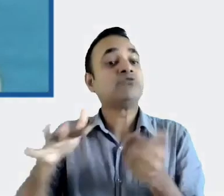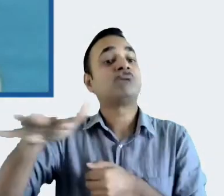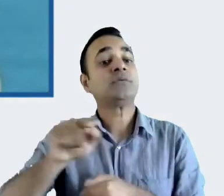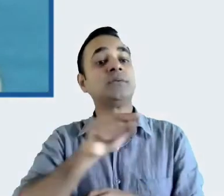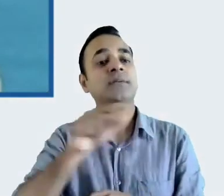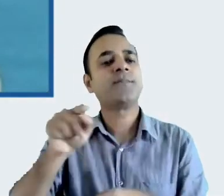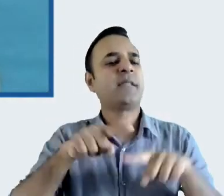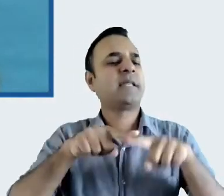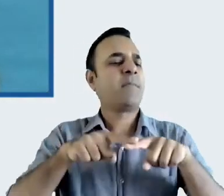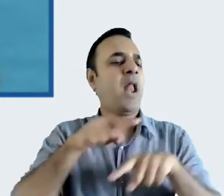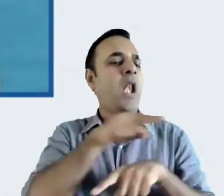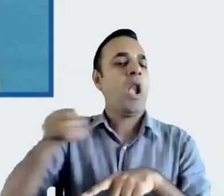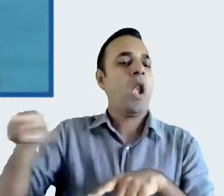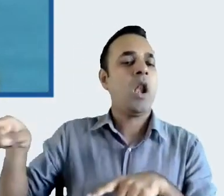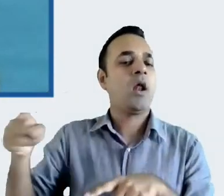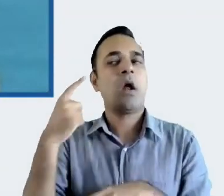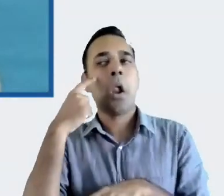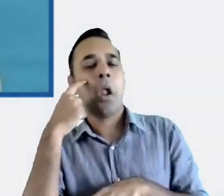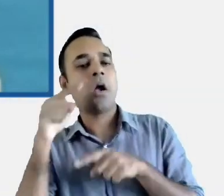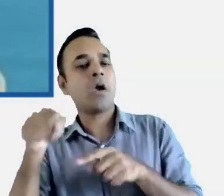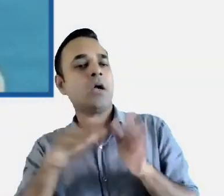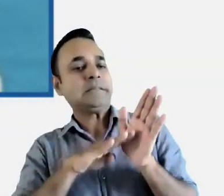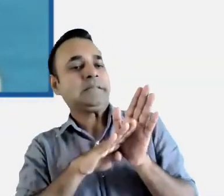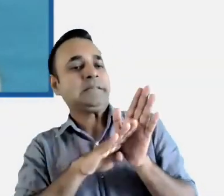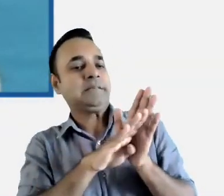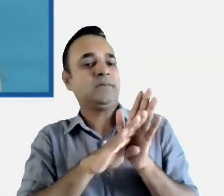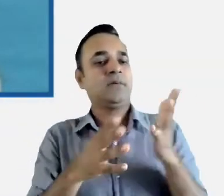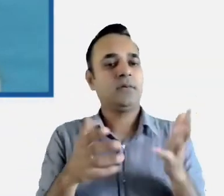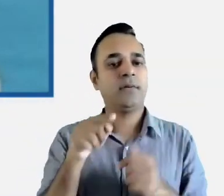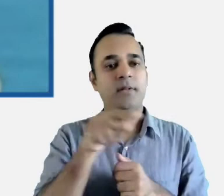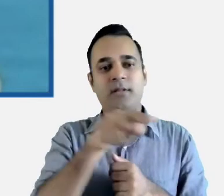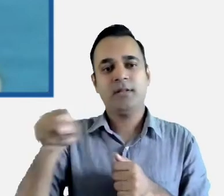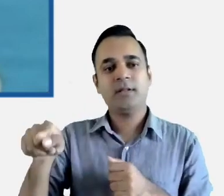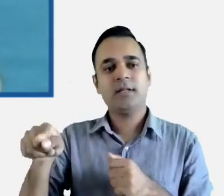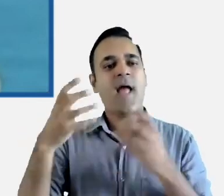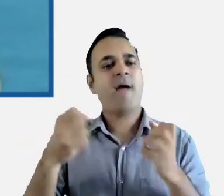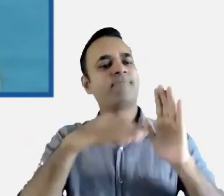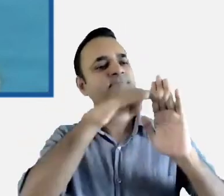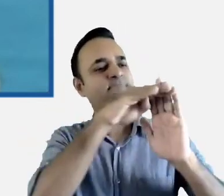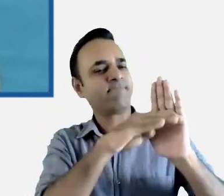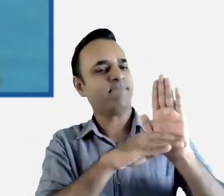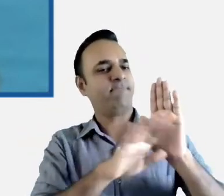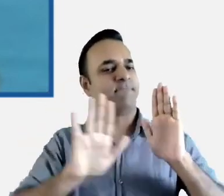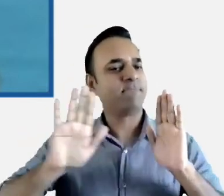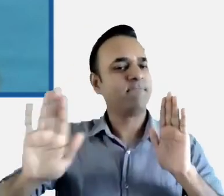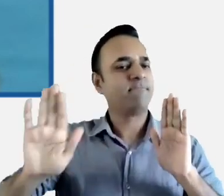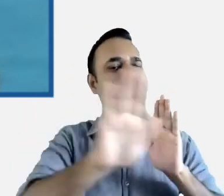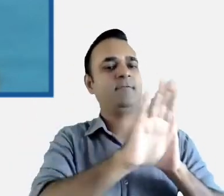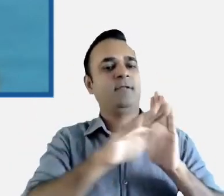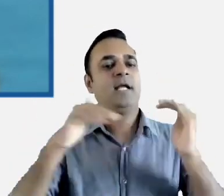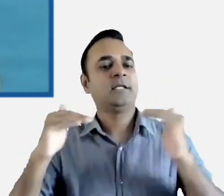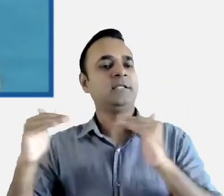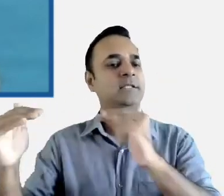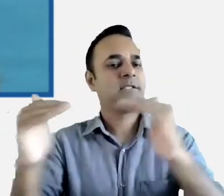have to come into life as soon as possible. So for me, these challenges are converging